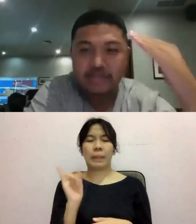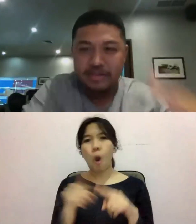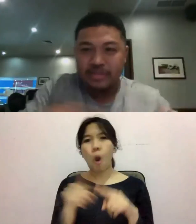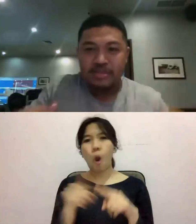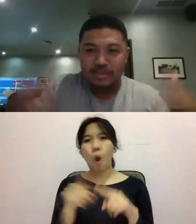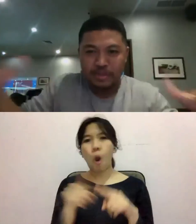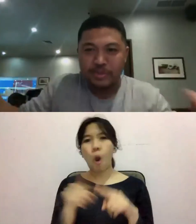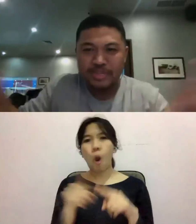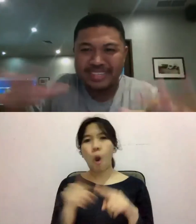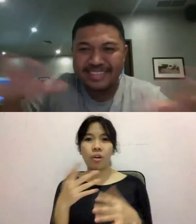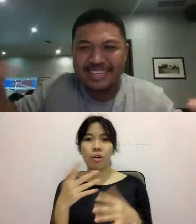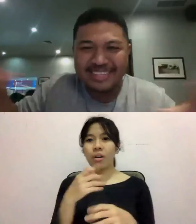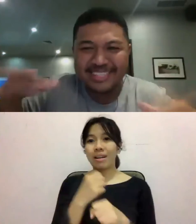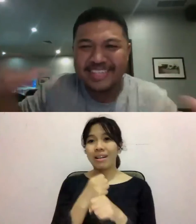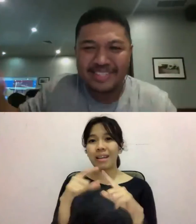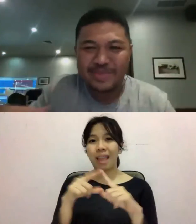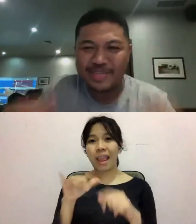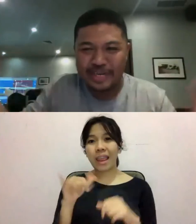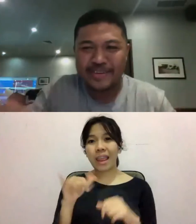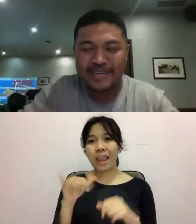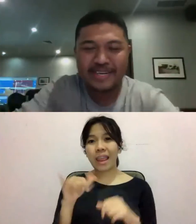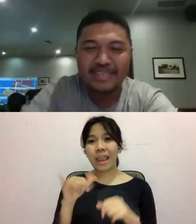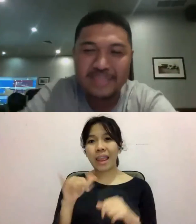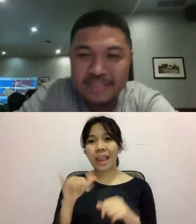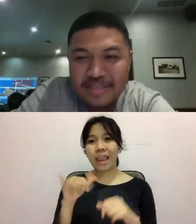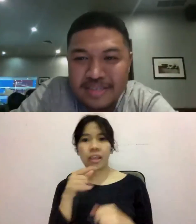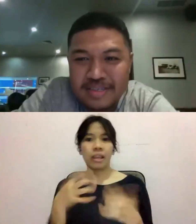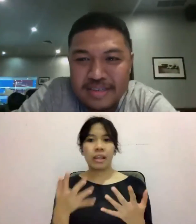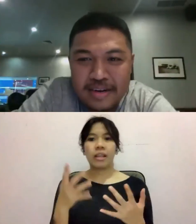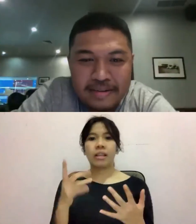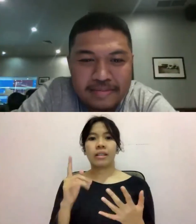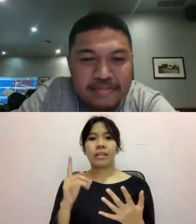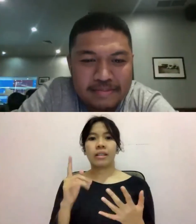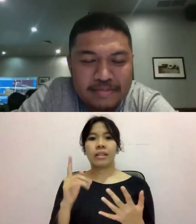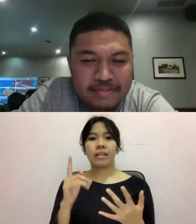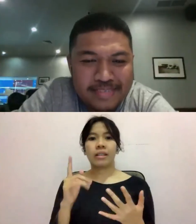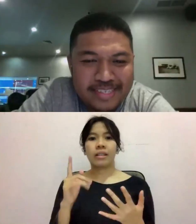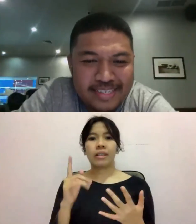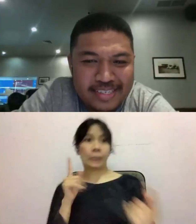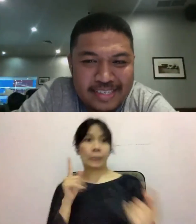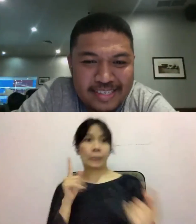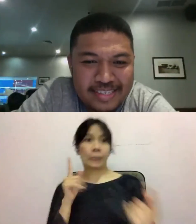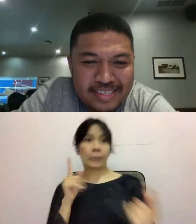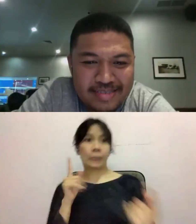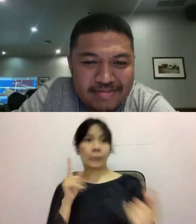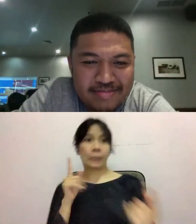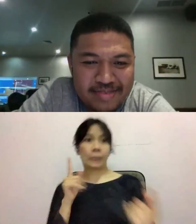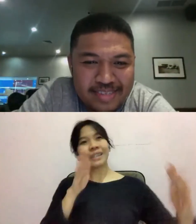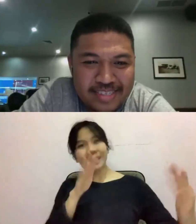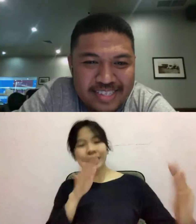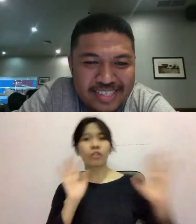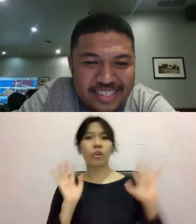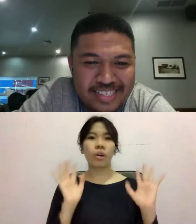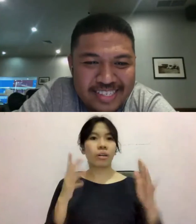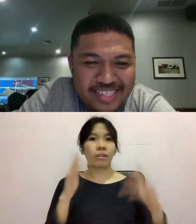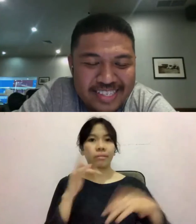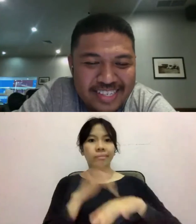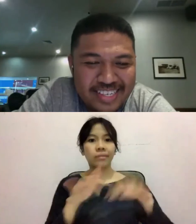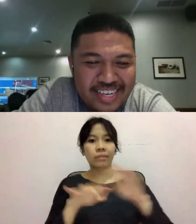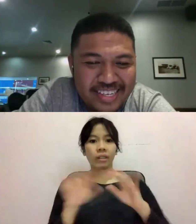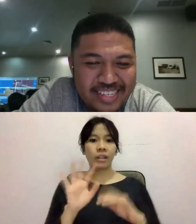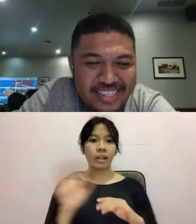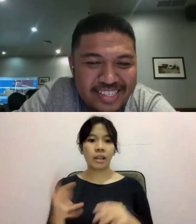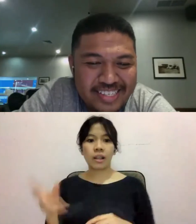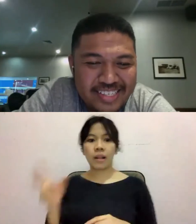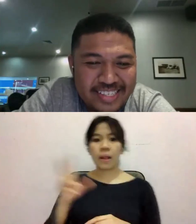like do this little gesture to each other. Yeah. If I can add a few things, I think